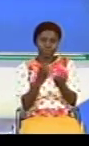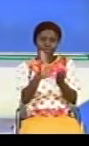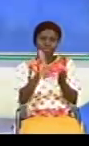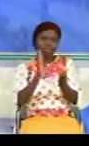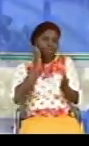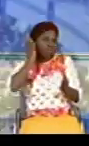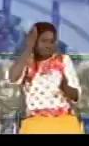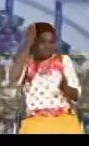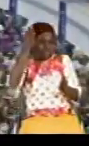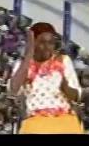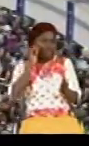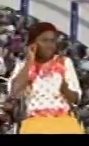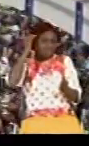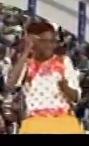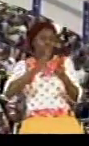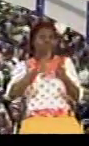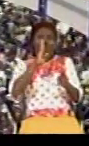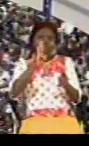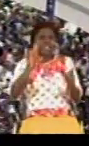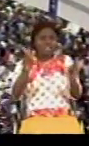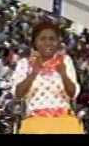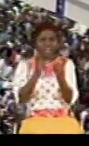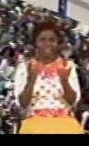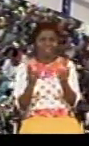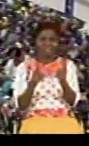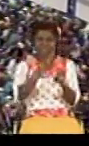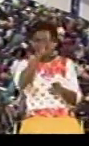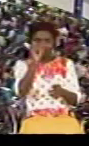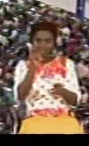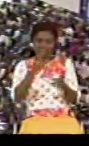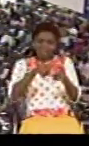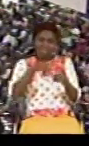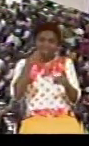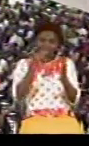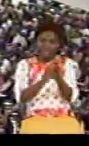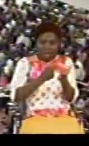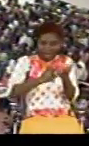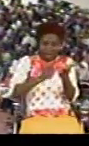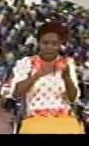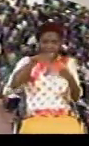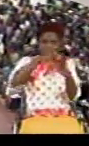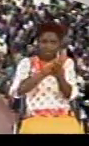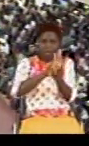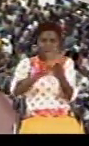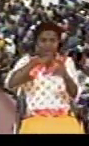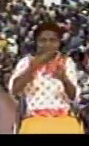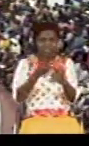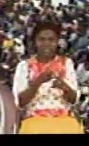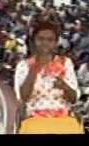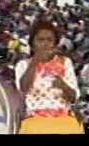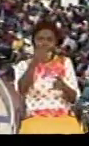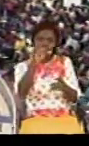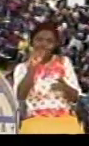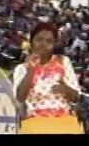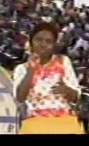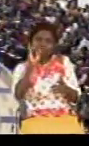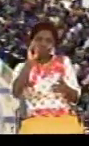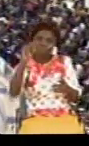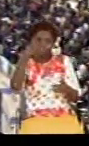be? It says, write it. And then at the end, sign your name. I take it as a decree.